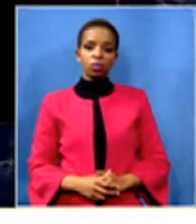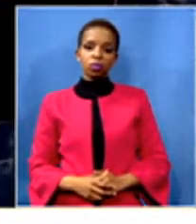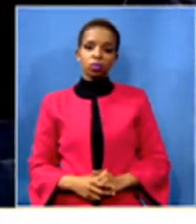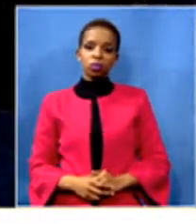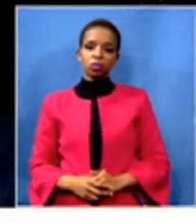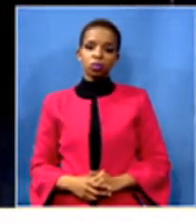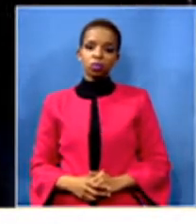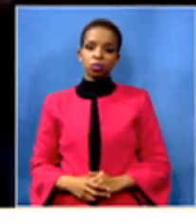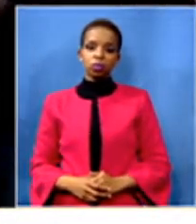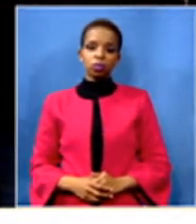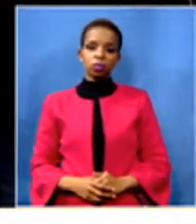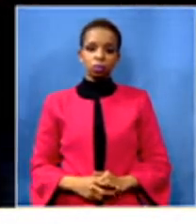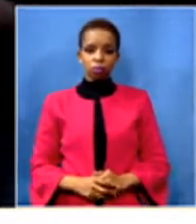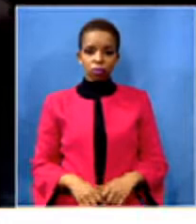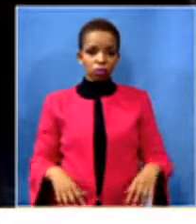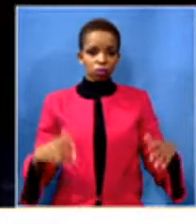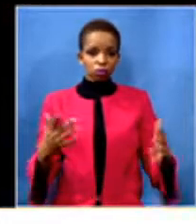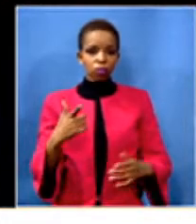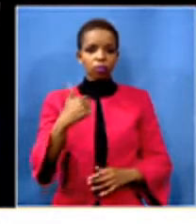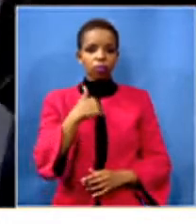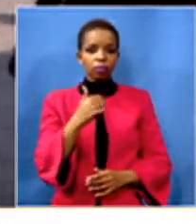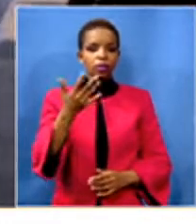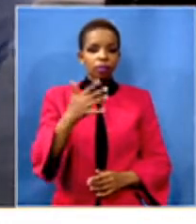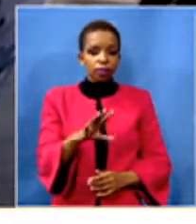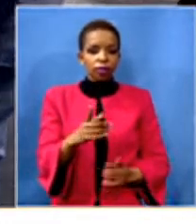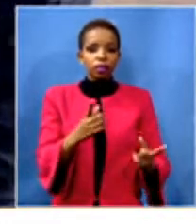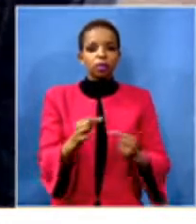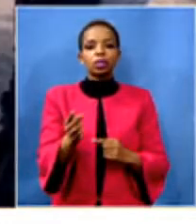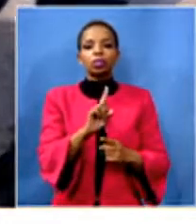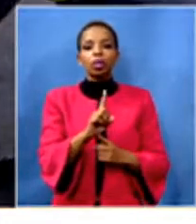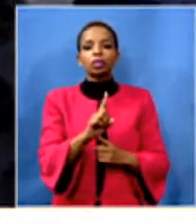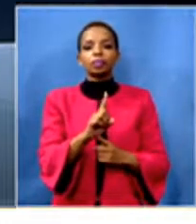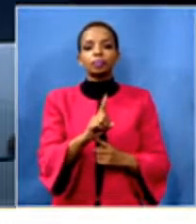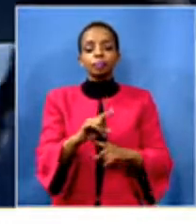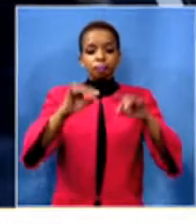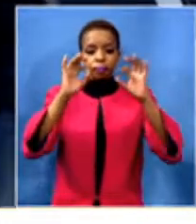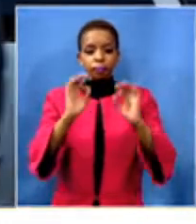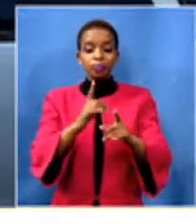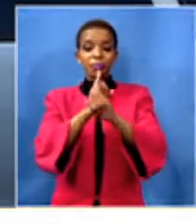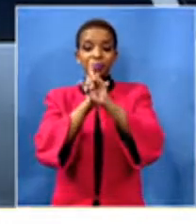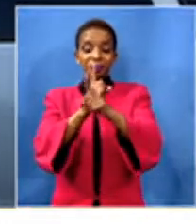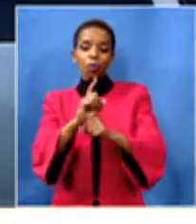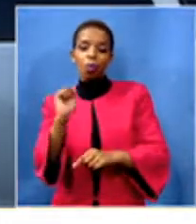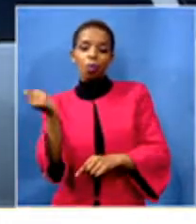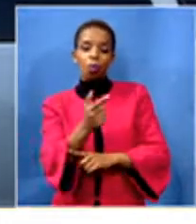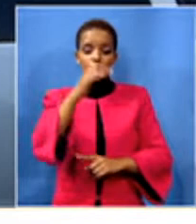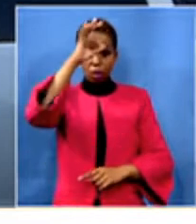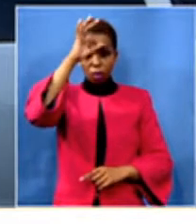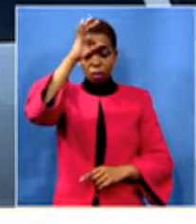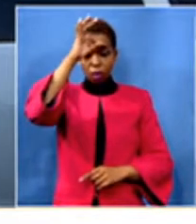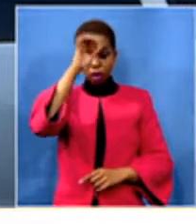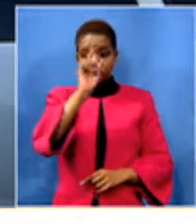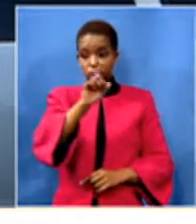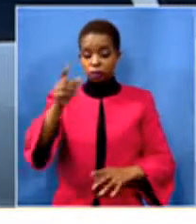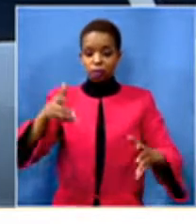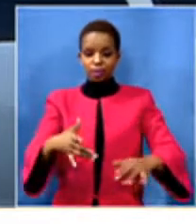Well, our National Commissioner gave a straight instructions to all the police officers in the country that no women should